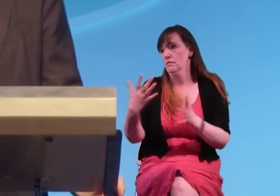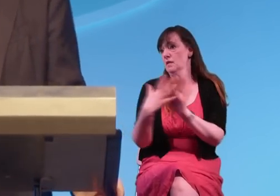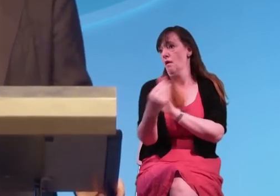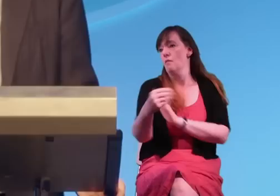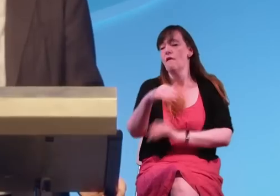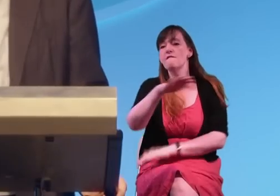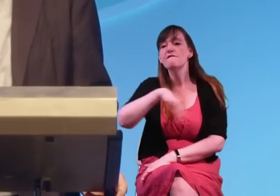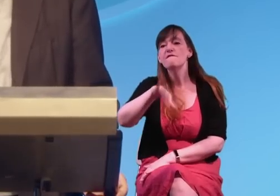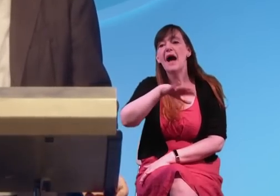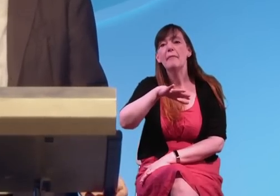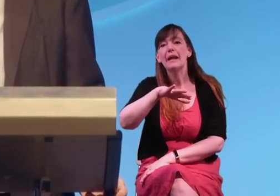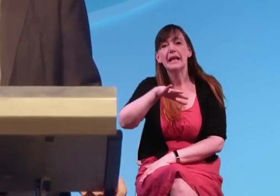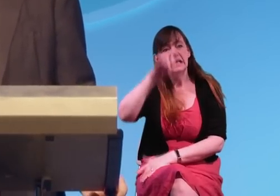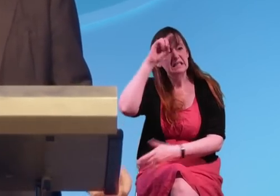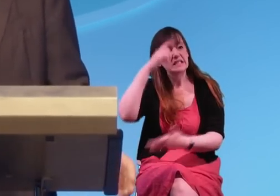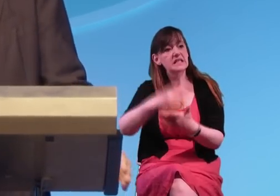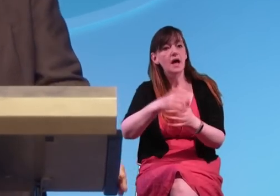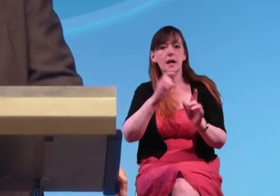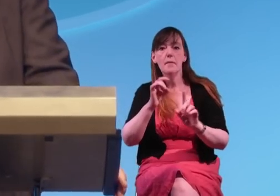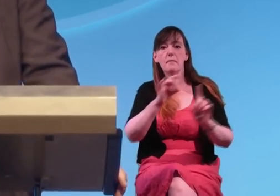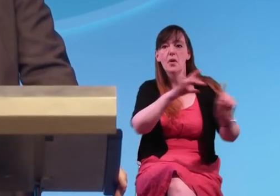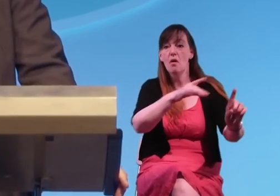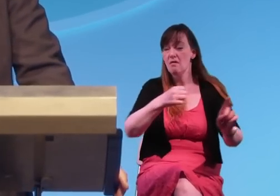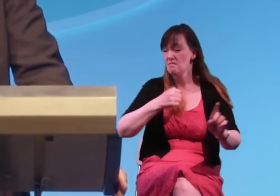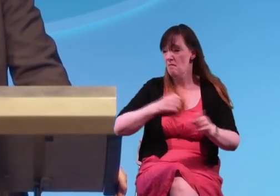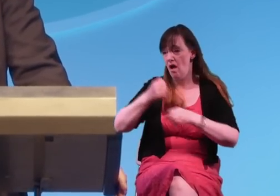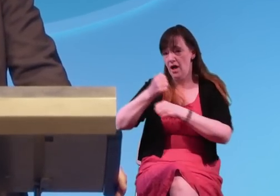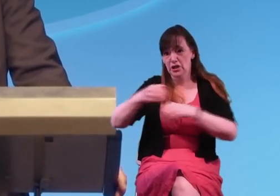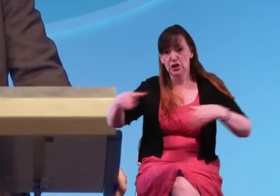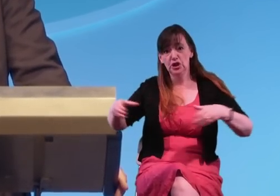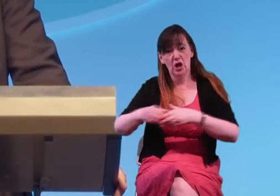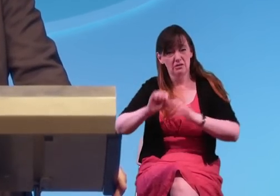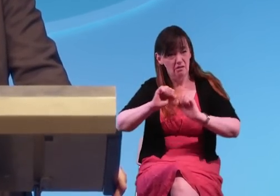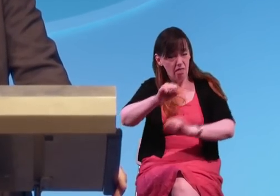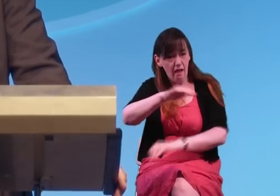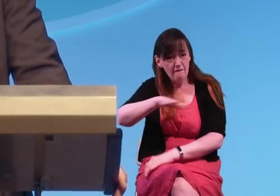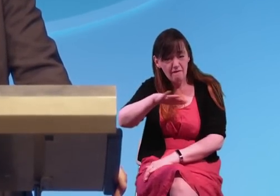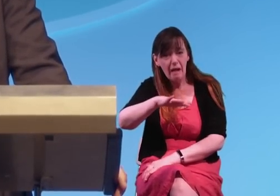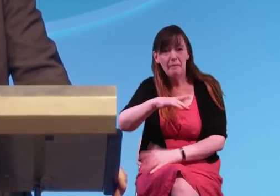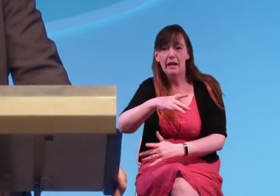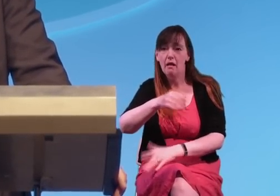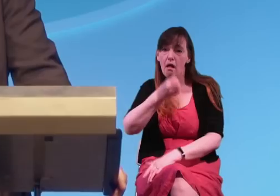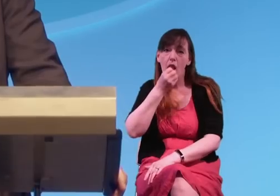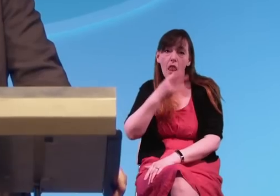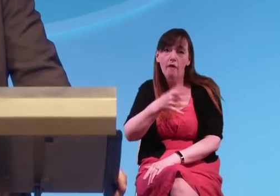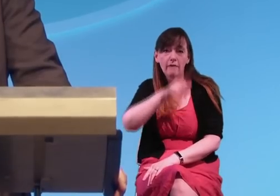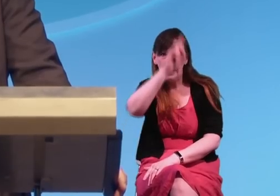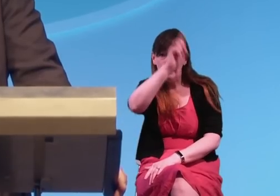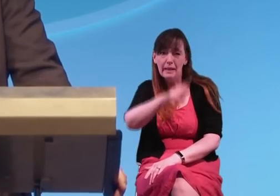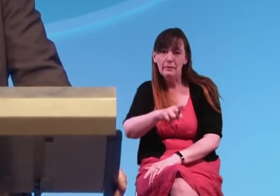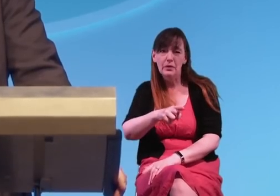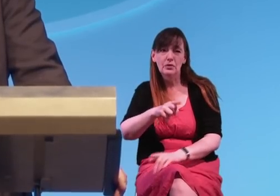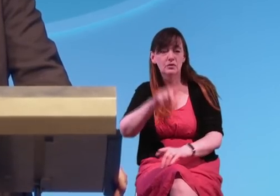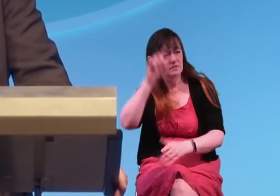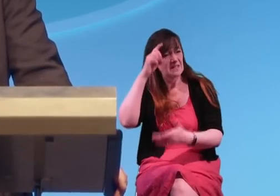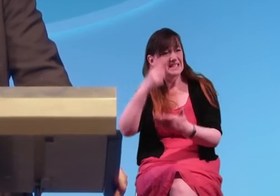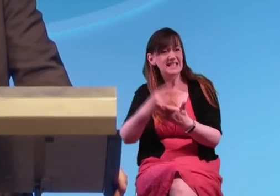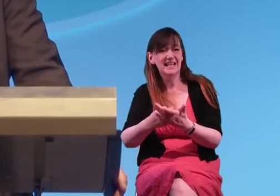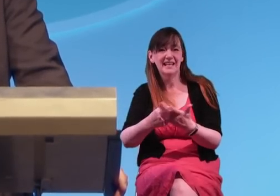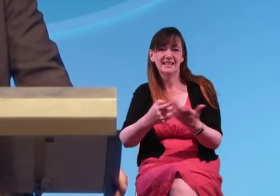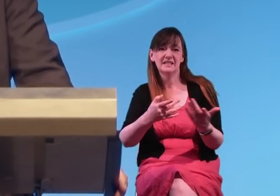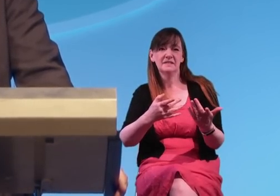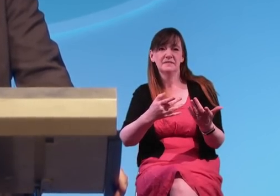become members of my church, and their family, very nice people, are infuriated with them because they've decided that they should go to